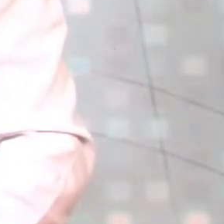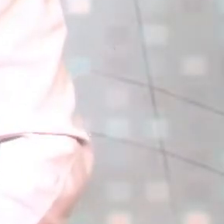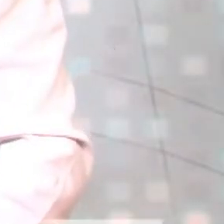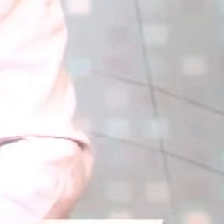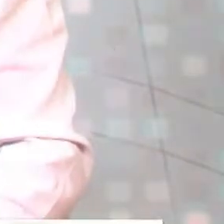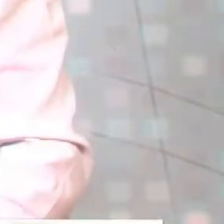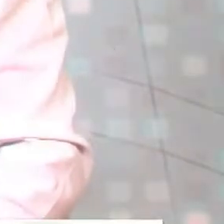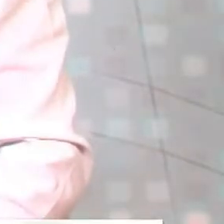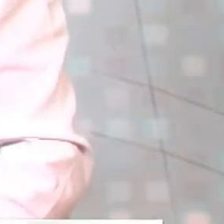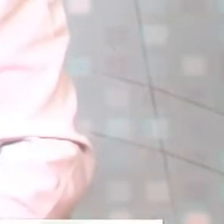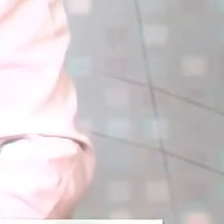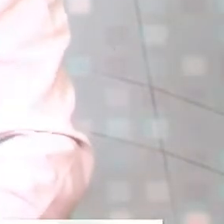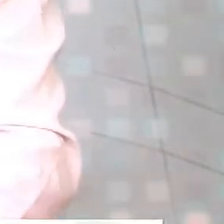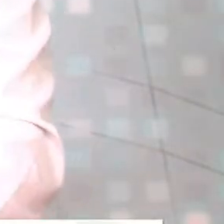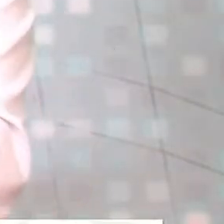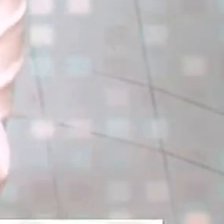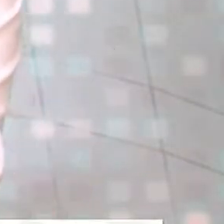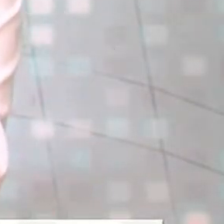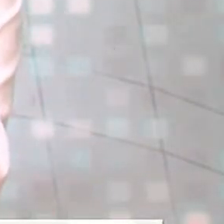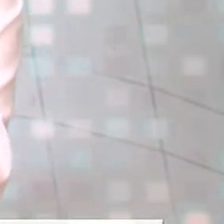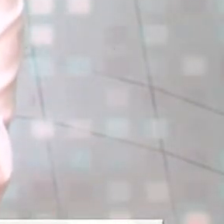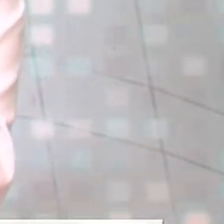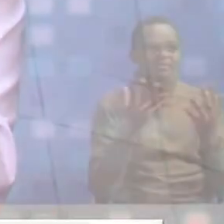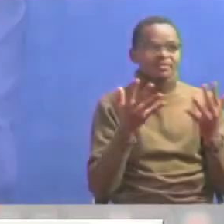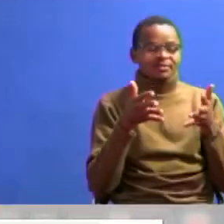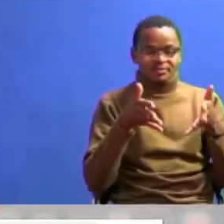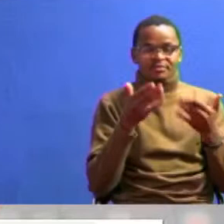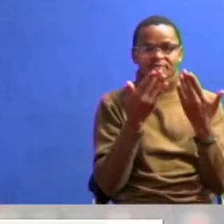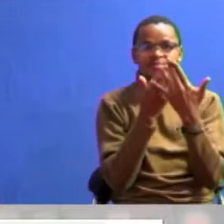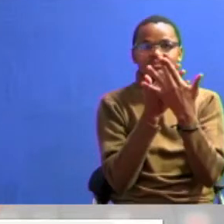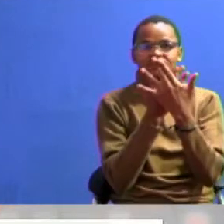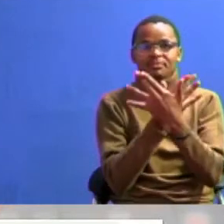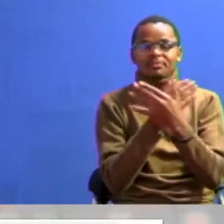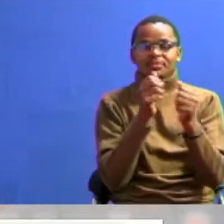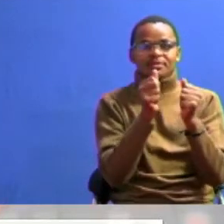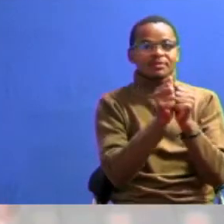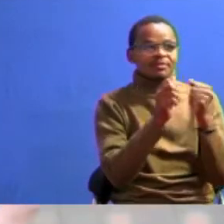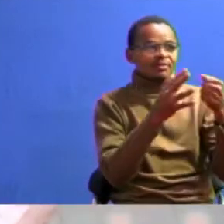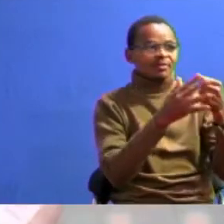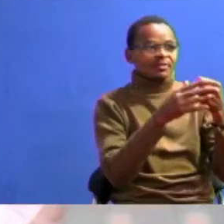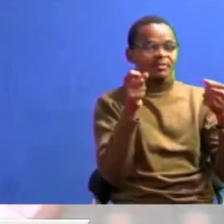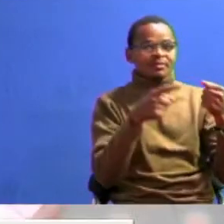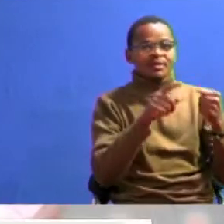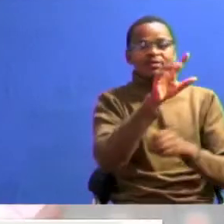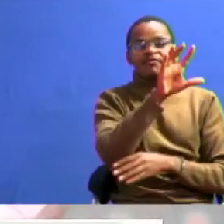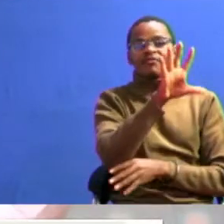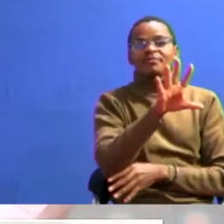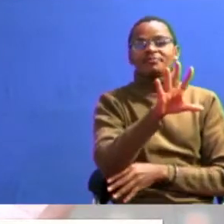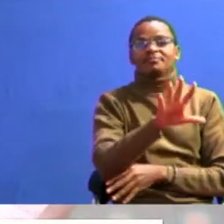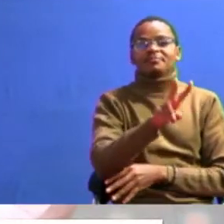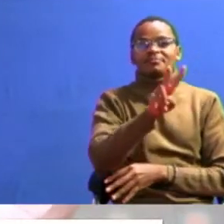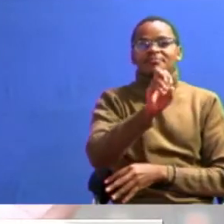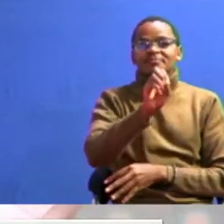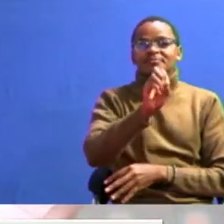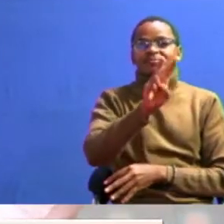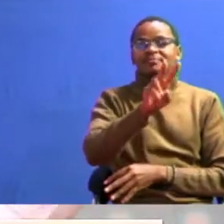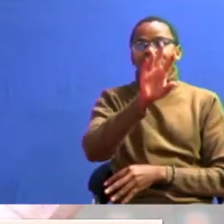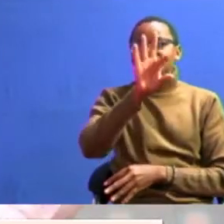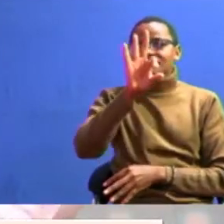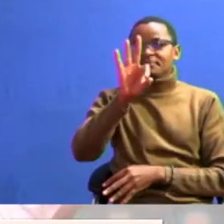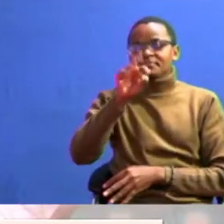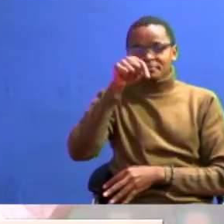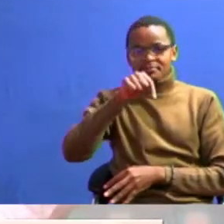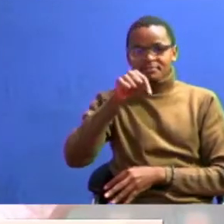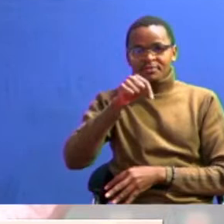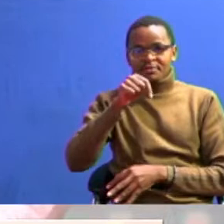and good evening to you wherever you're watching us from this night. It is the 19th of May 2023. And tonight